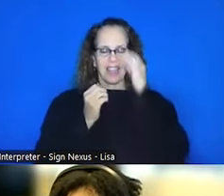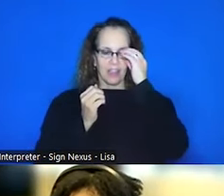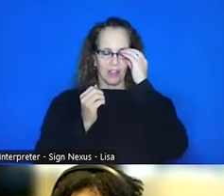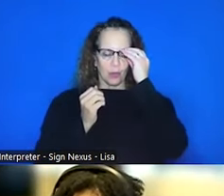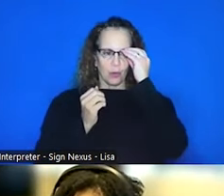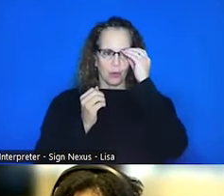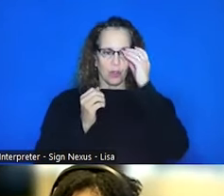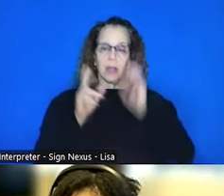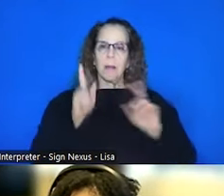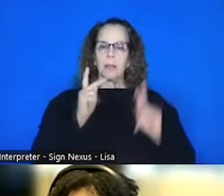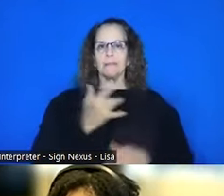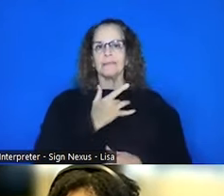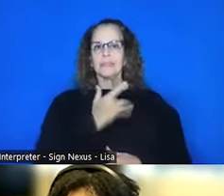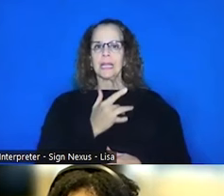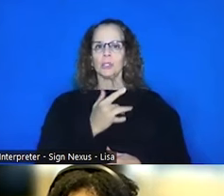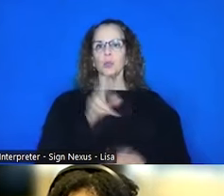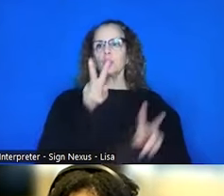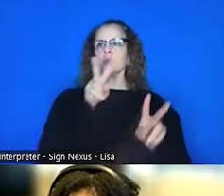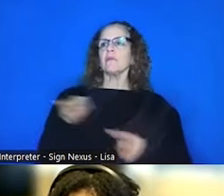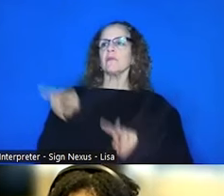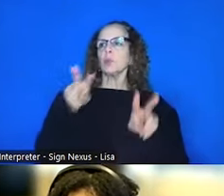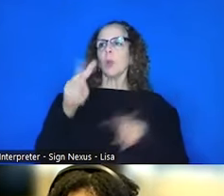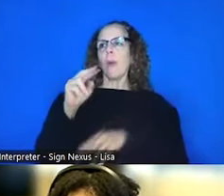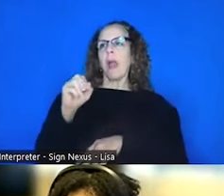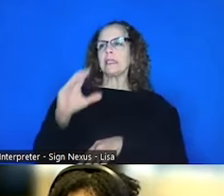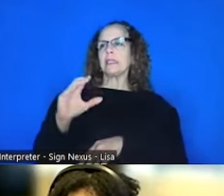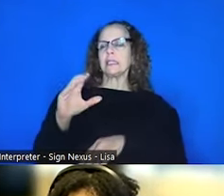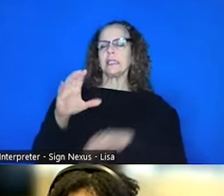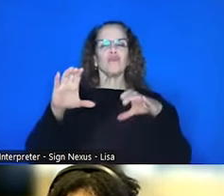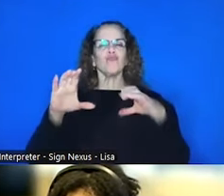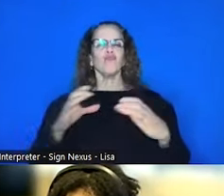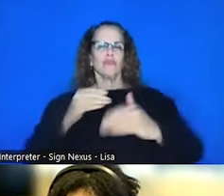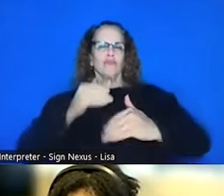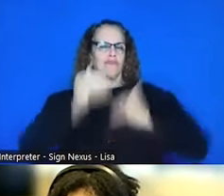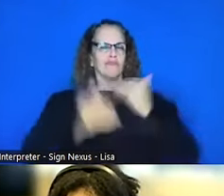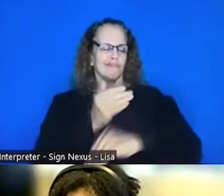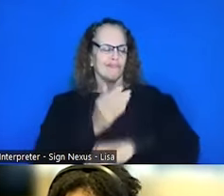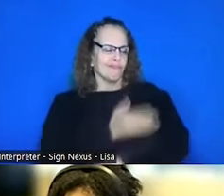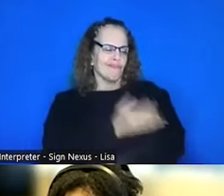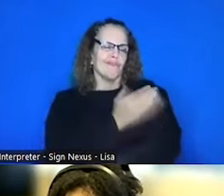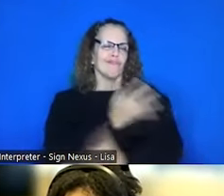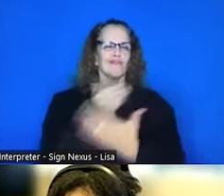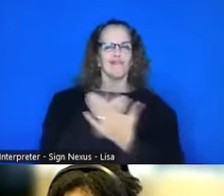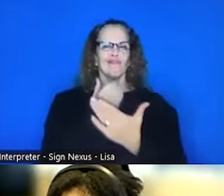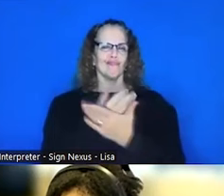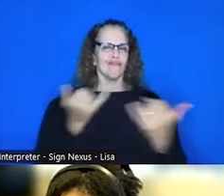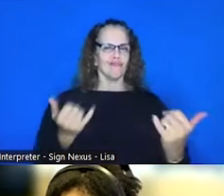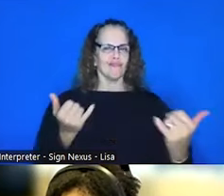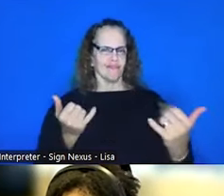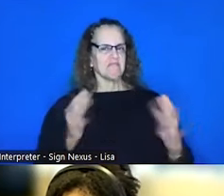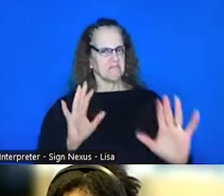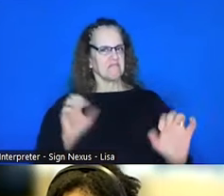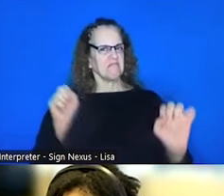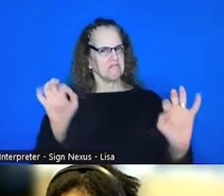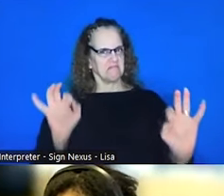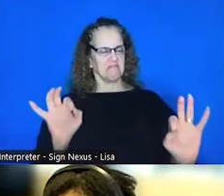City as a hub of progress, which we are to many degrees. But also, I have